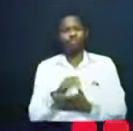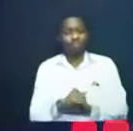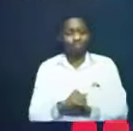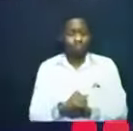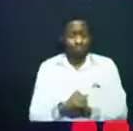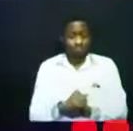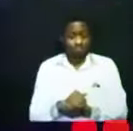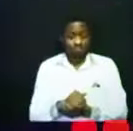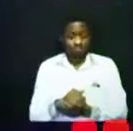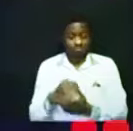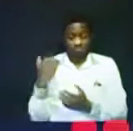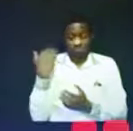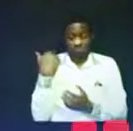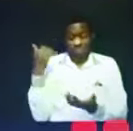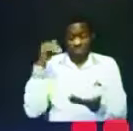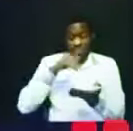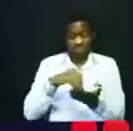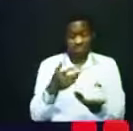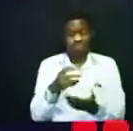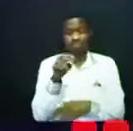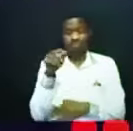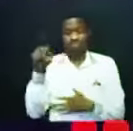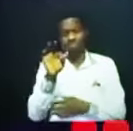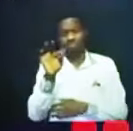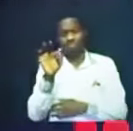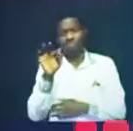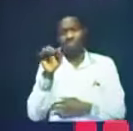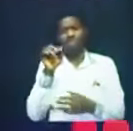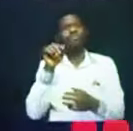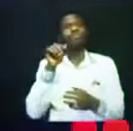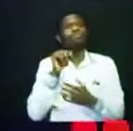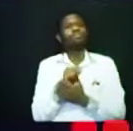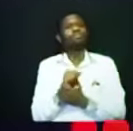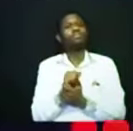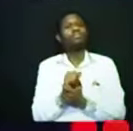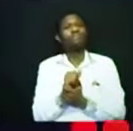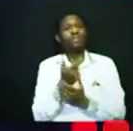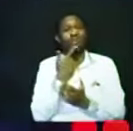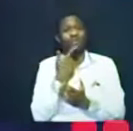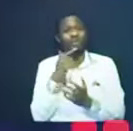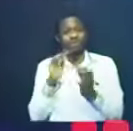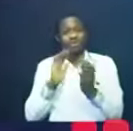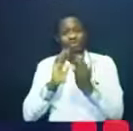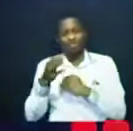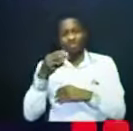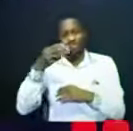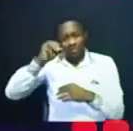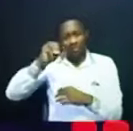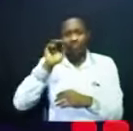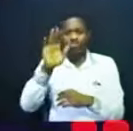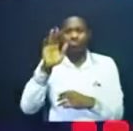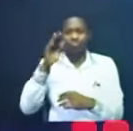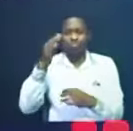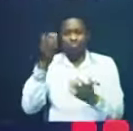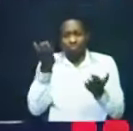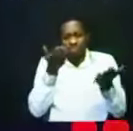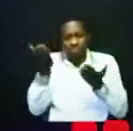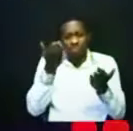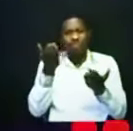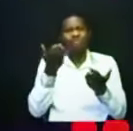again. The Bible says that by them your servant is warned. In keeping them there is great